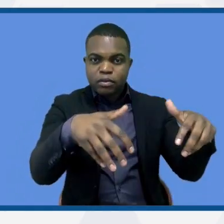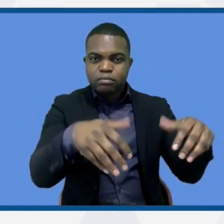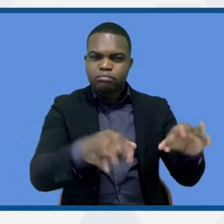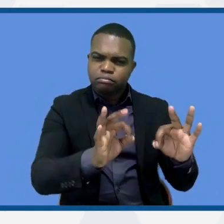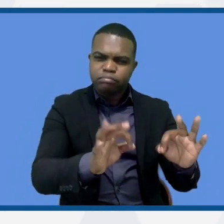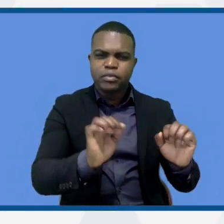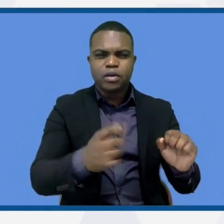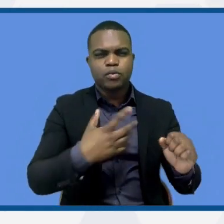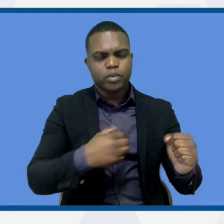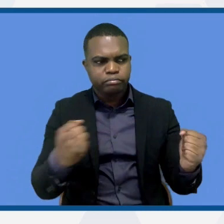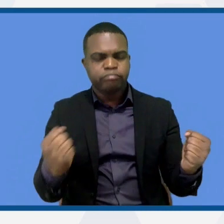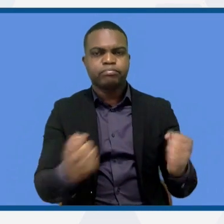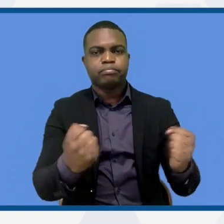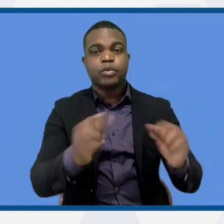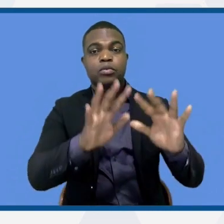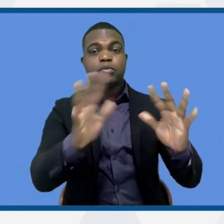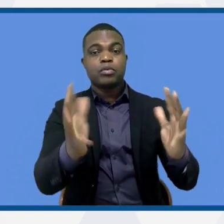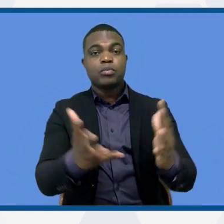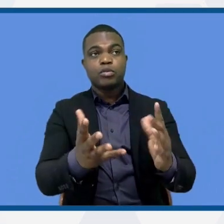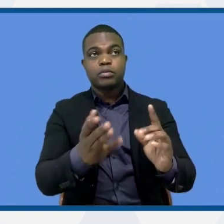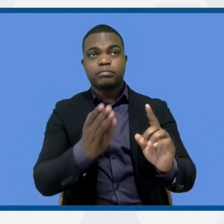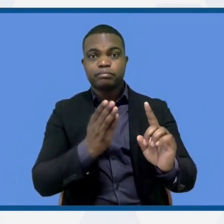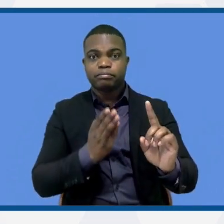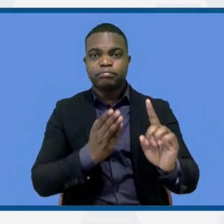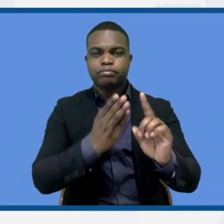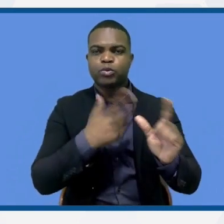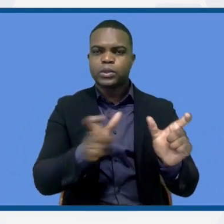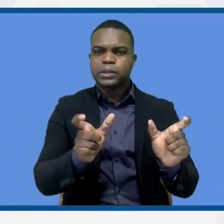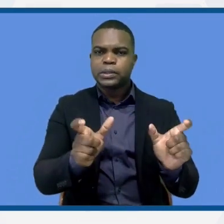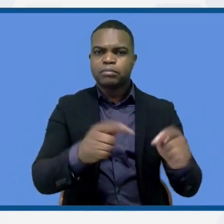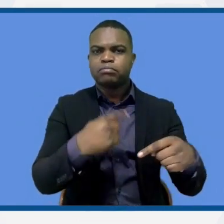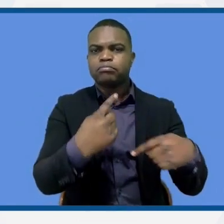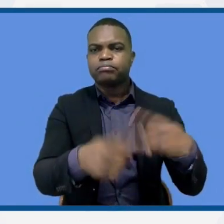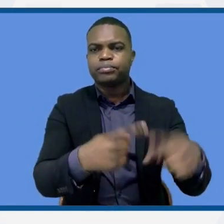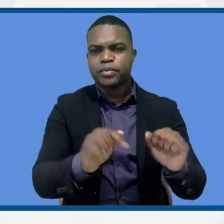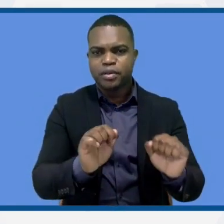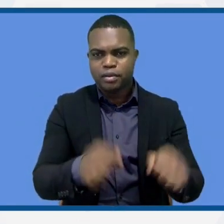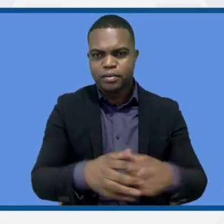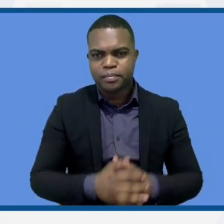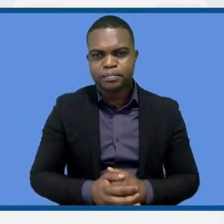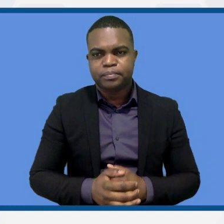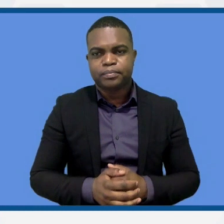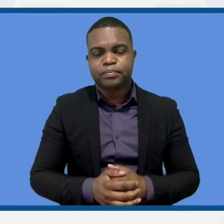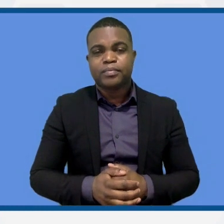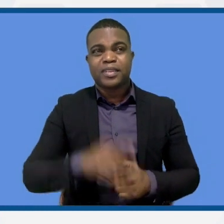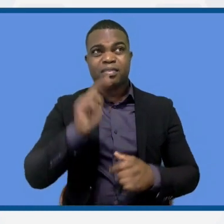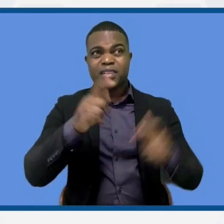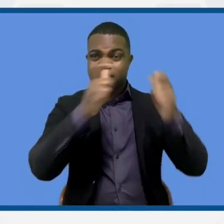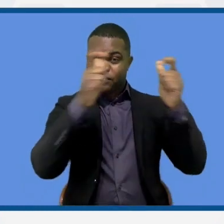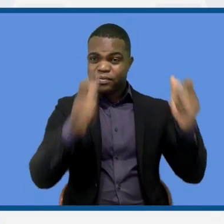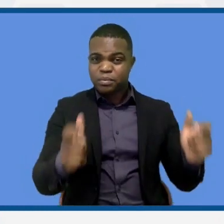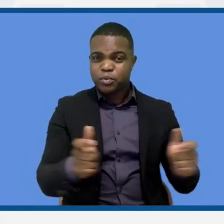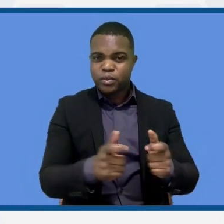Reduction, which includes many countries now. And so GIRI is a metric, and it's a